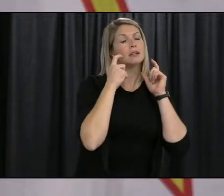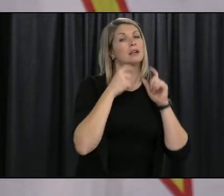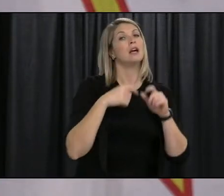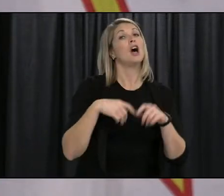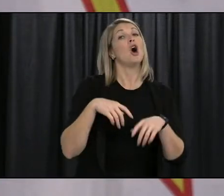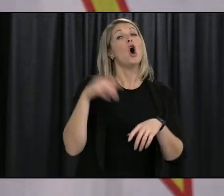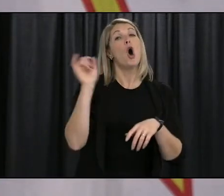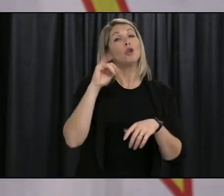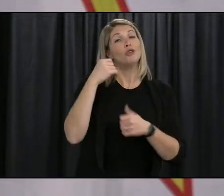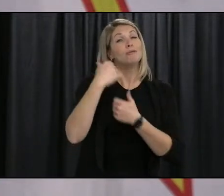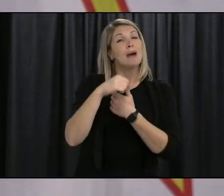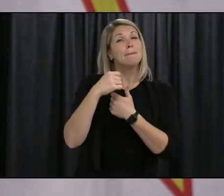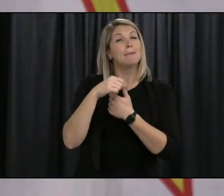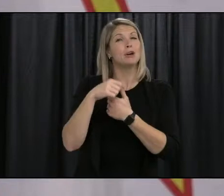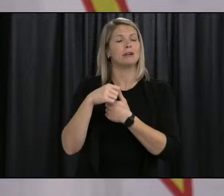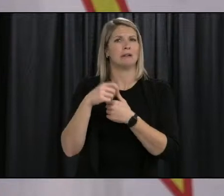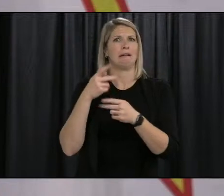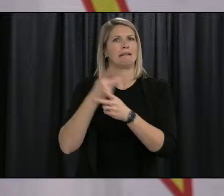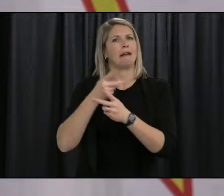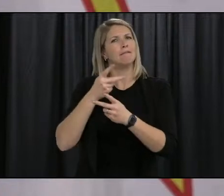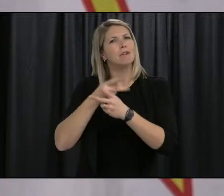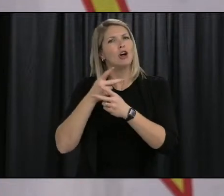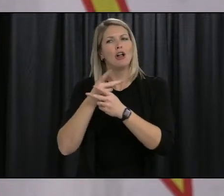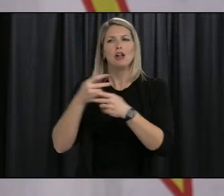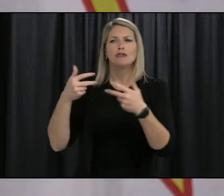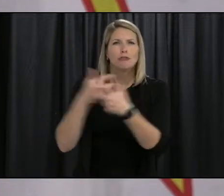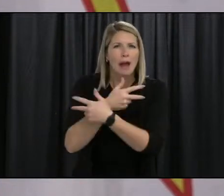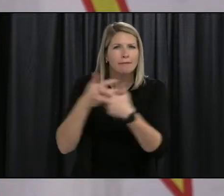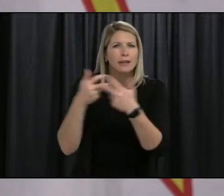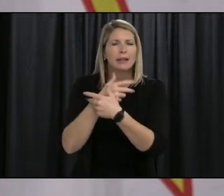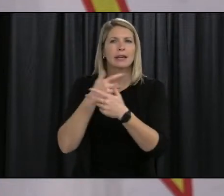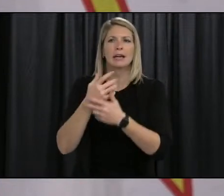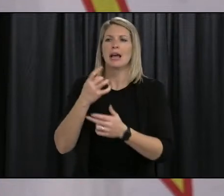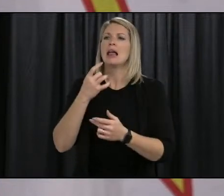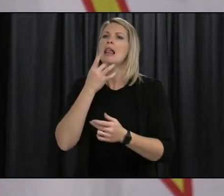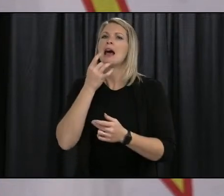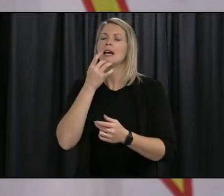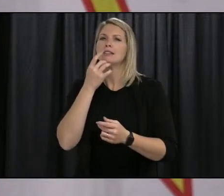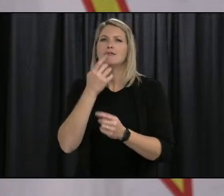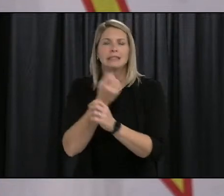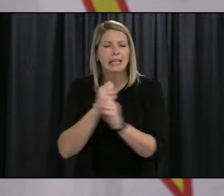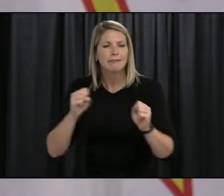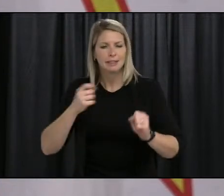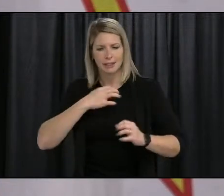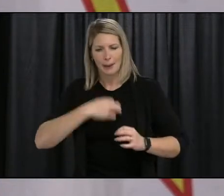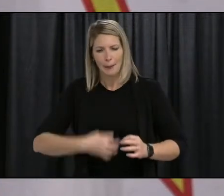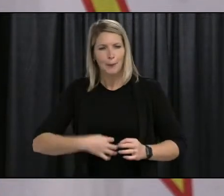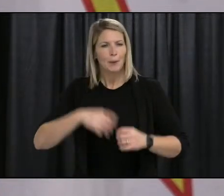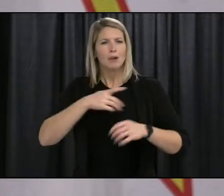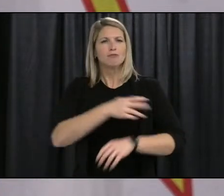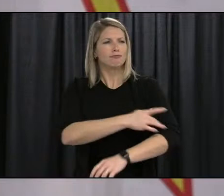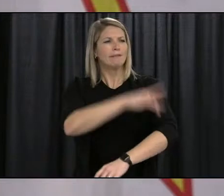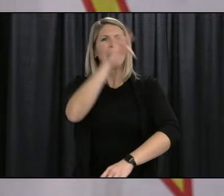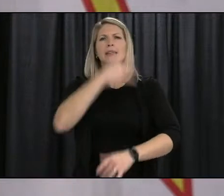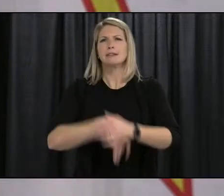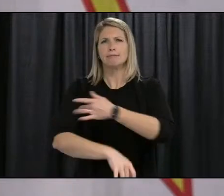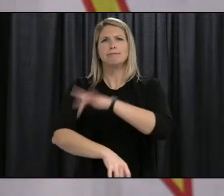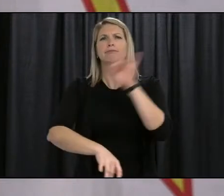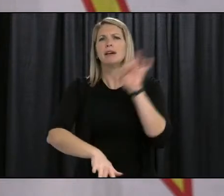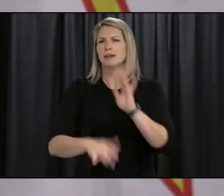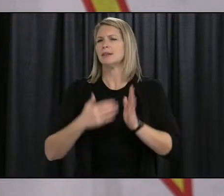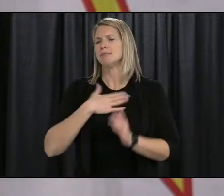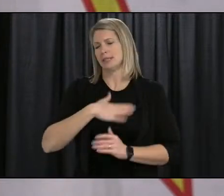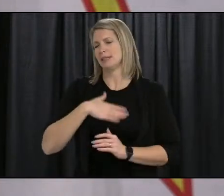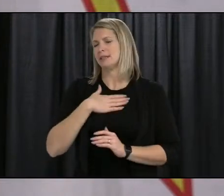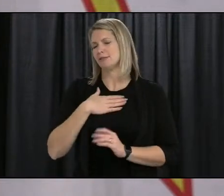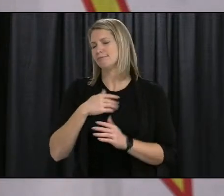reflective materials, watching for traffic, and using crosswalks. We know the risk of transmission of COVID-19 is